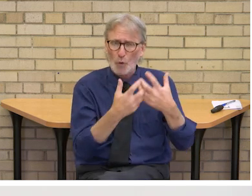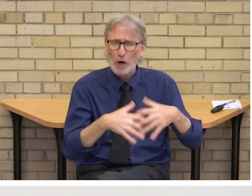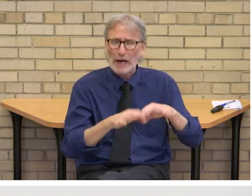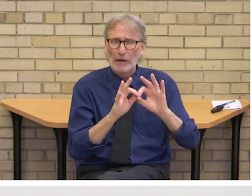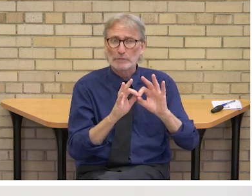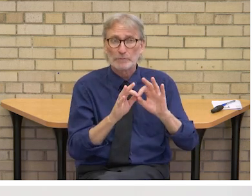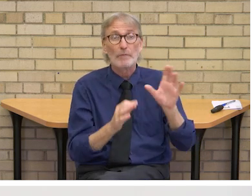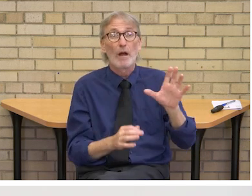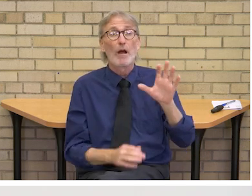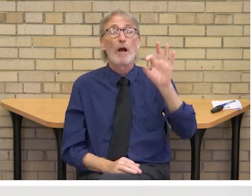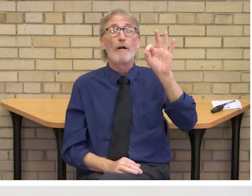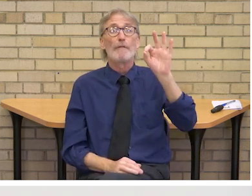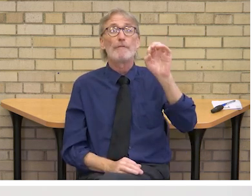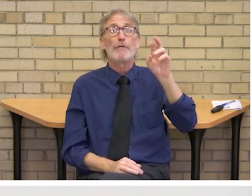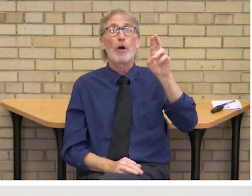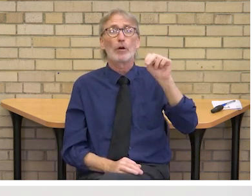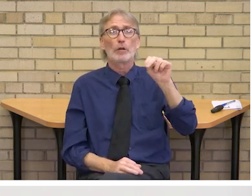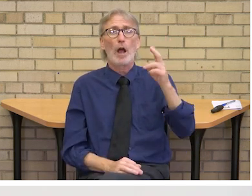Fern Hollow,